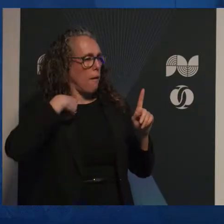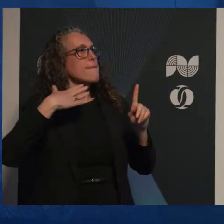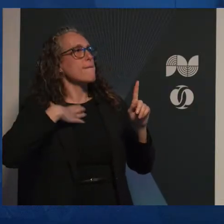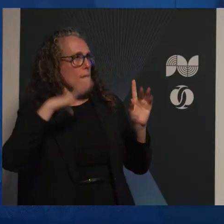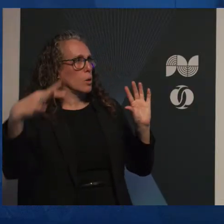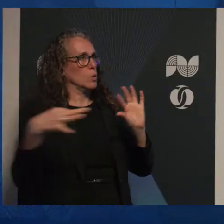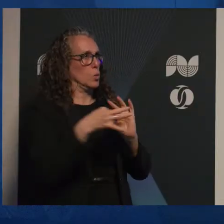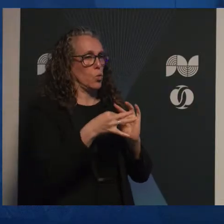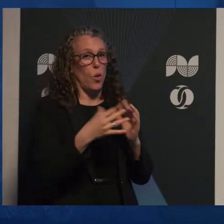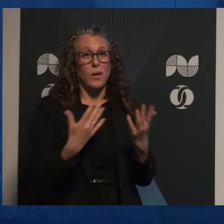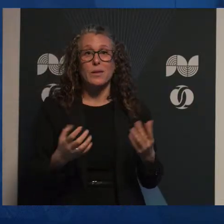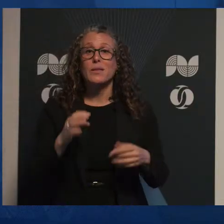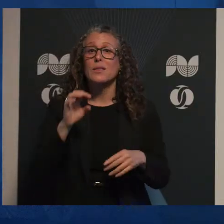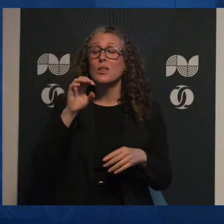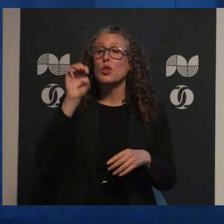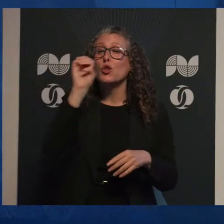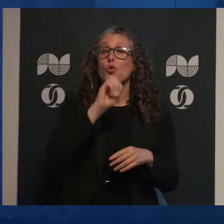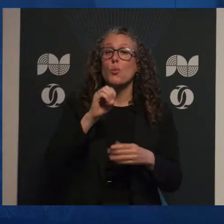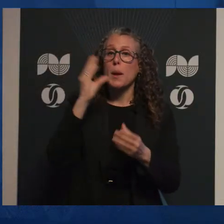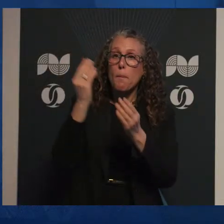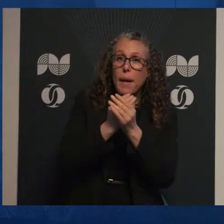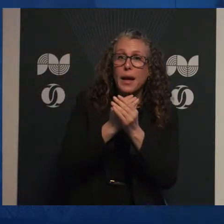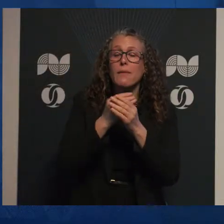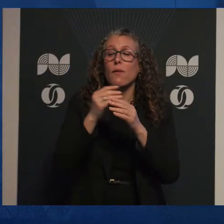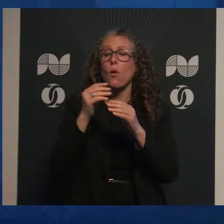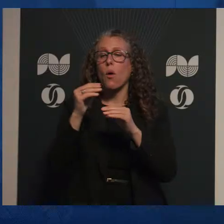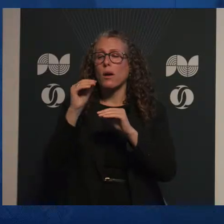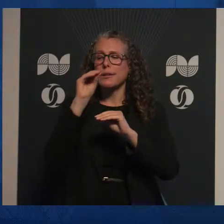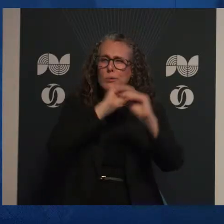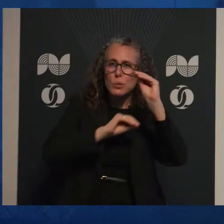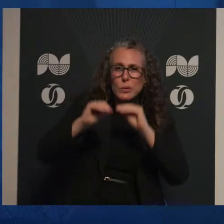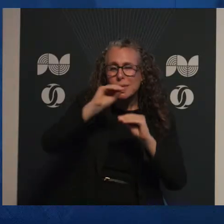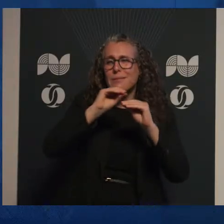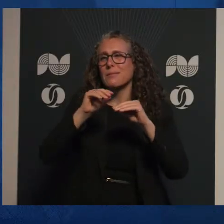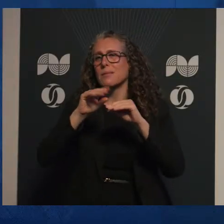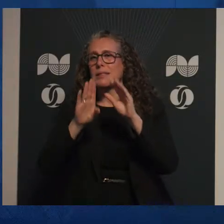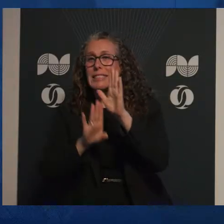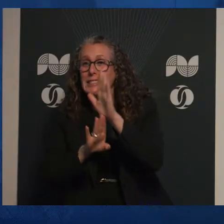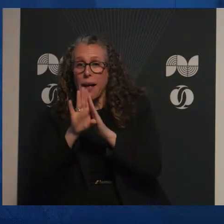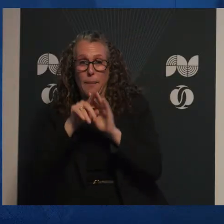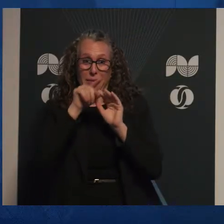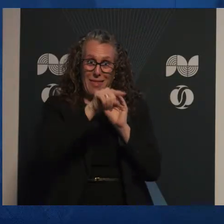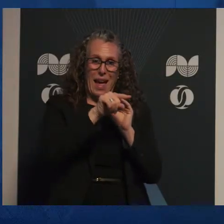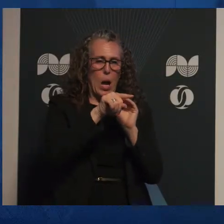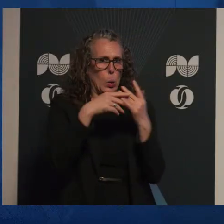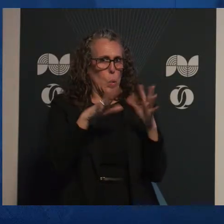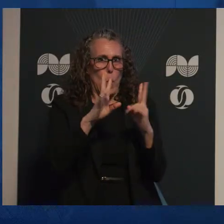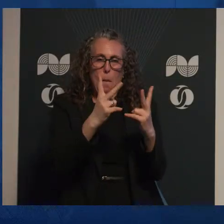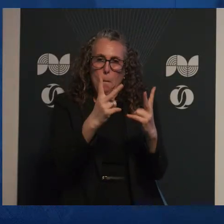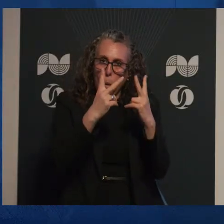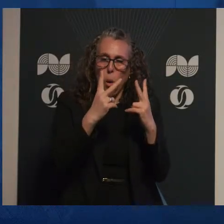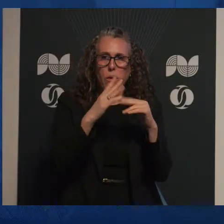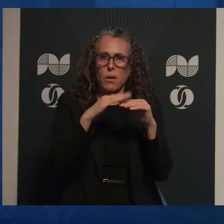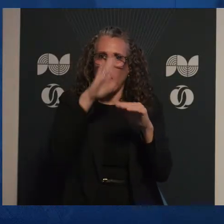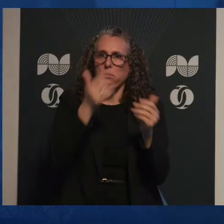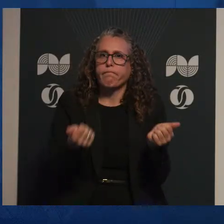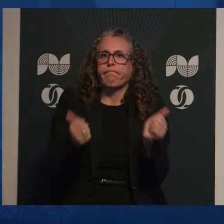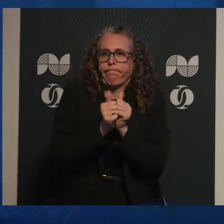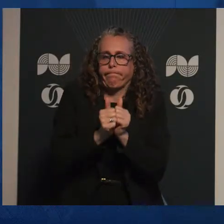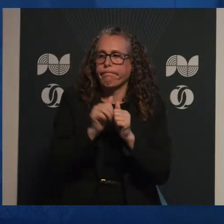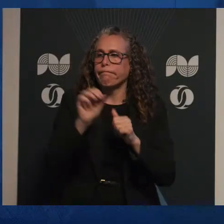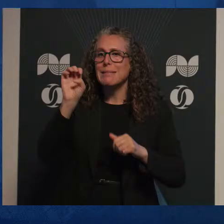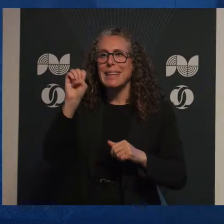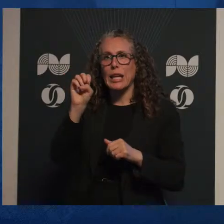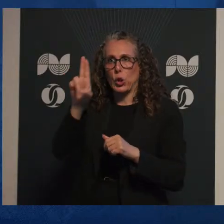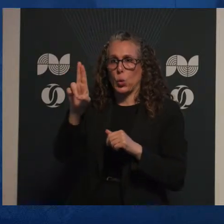the European Bank for Reconstruction and Development is likely to become an even more important partner of the European Union